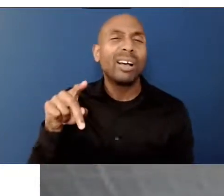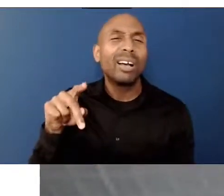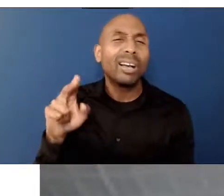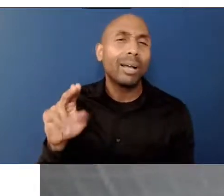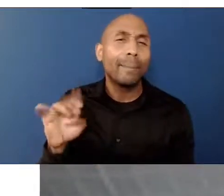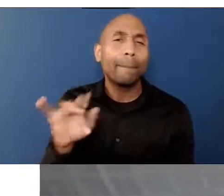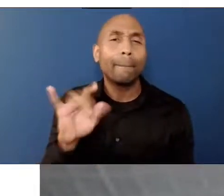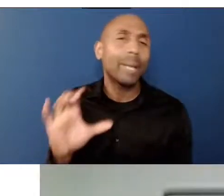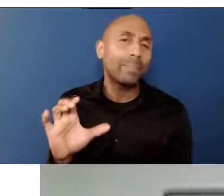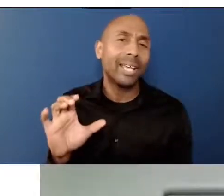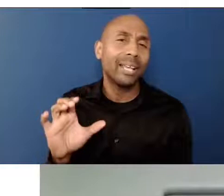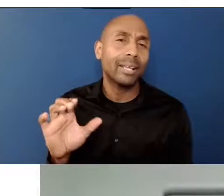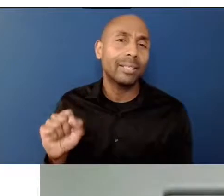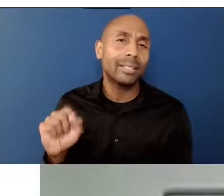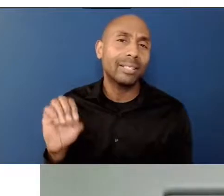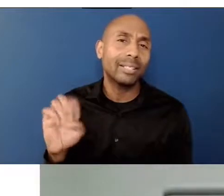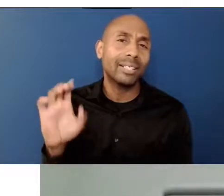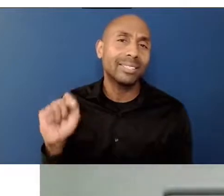that means.